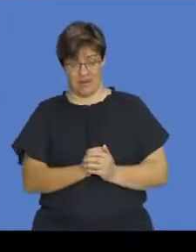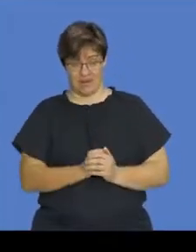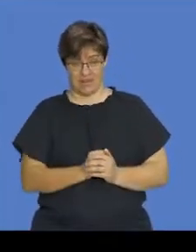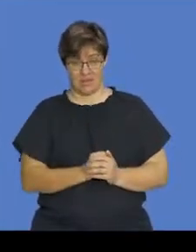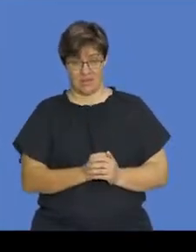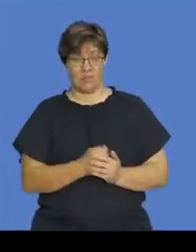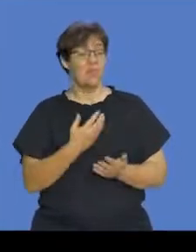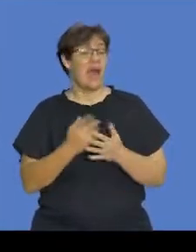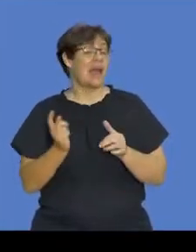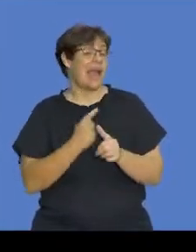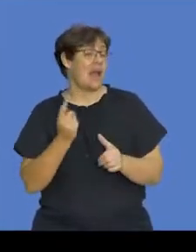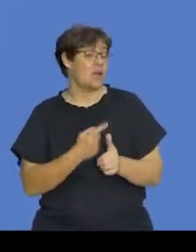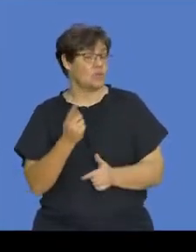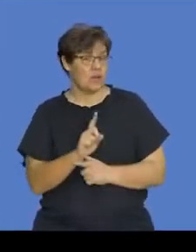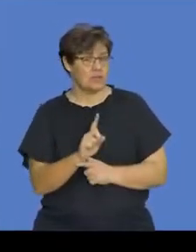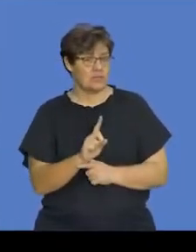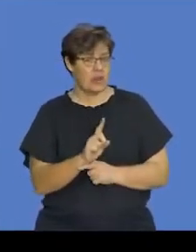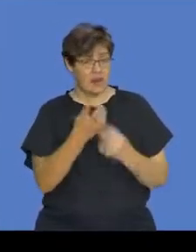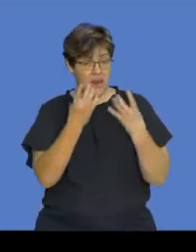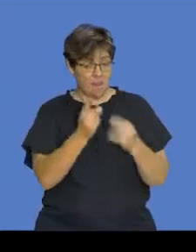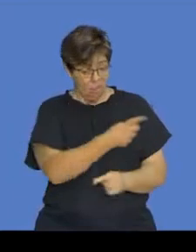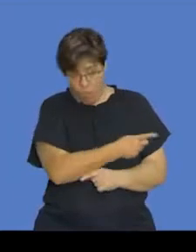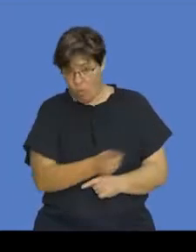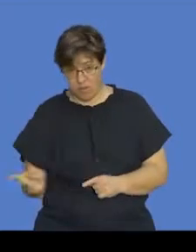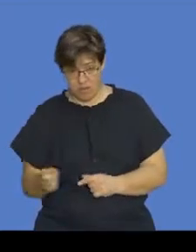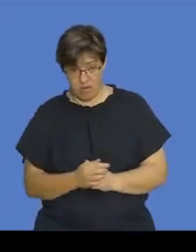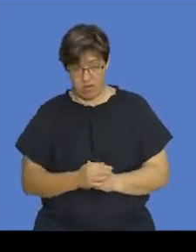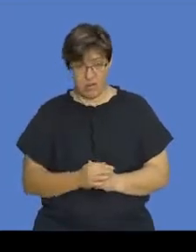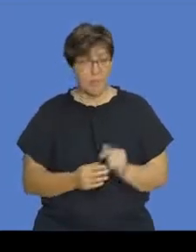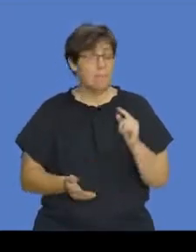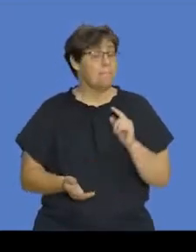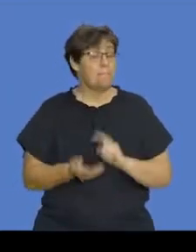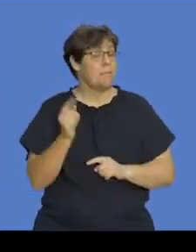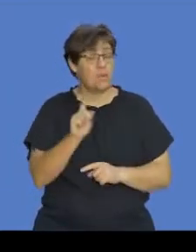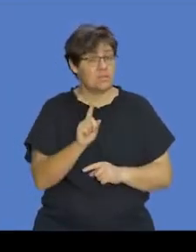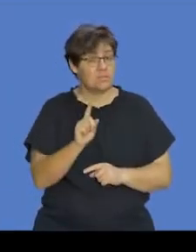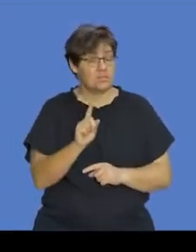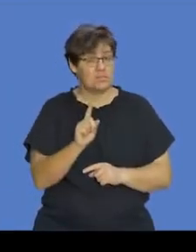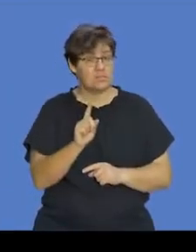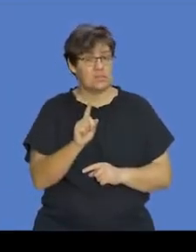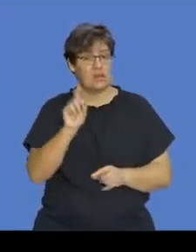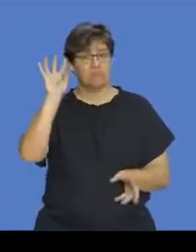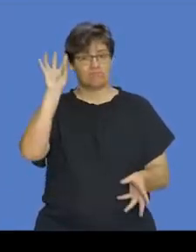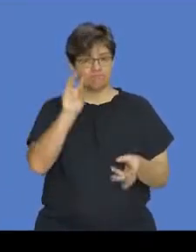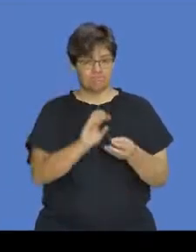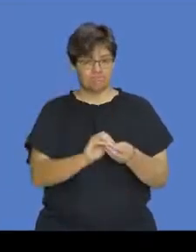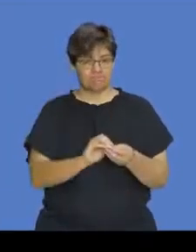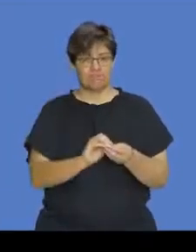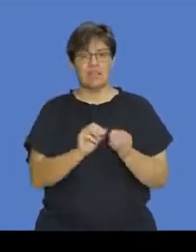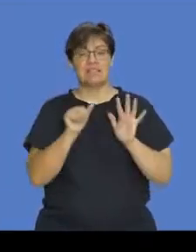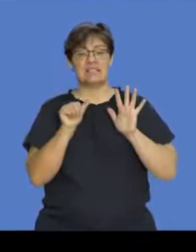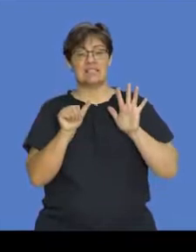count all of those numbers, and we will find that there are 6 values.